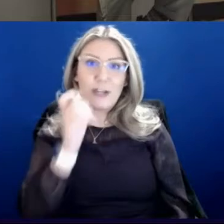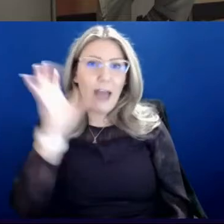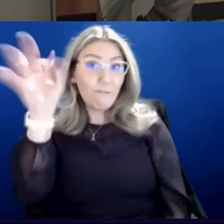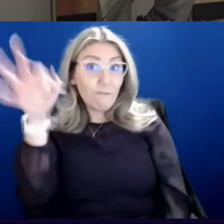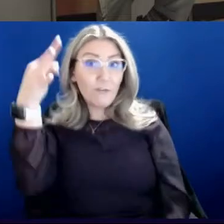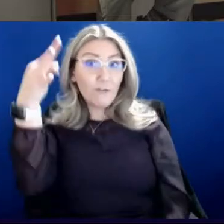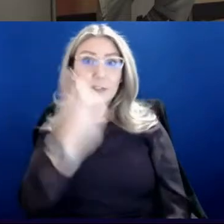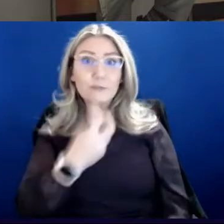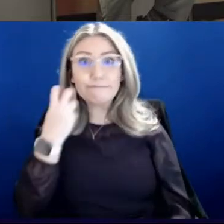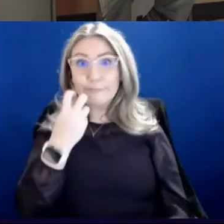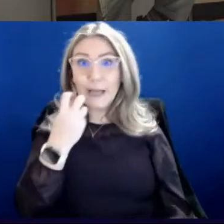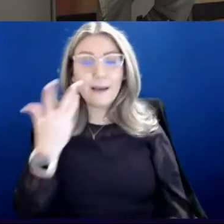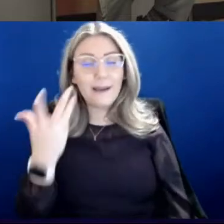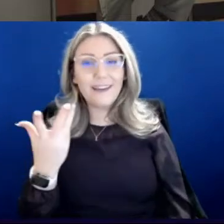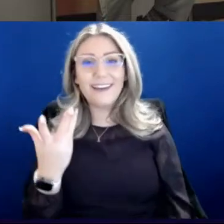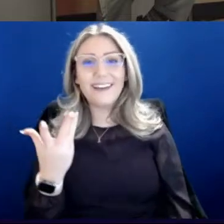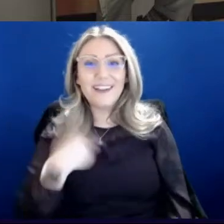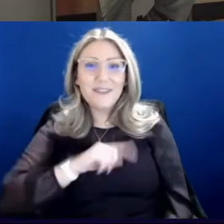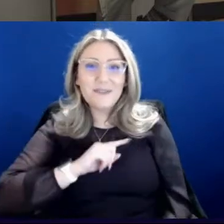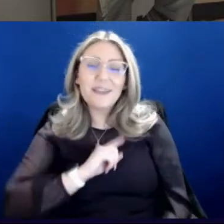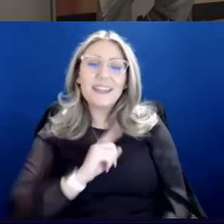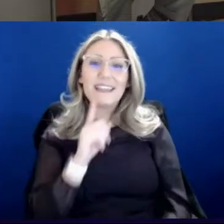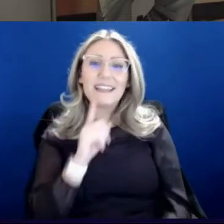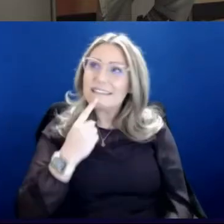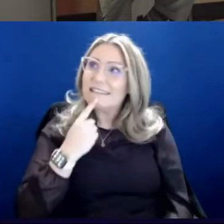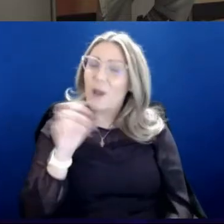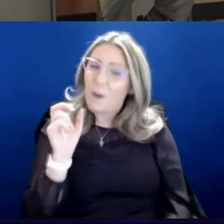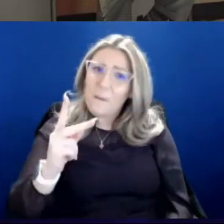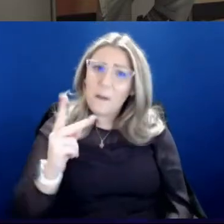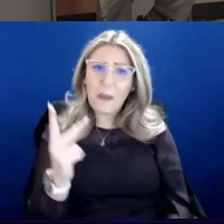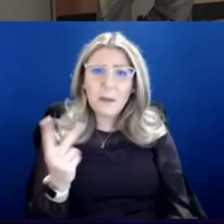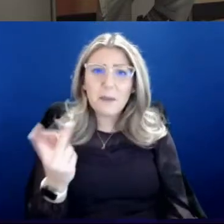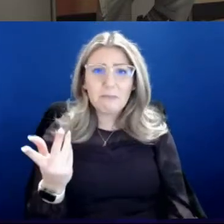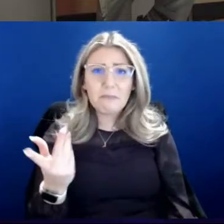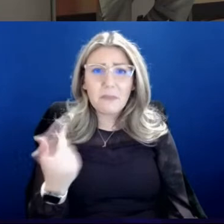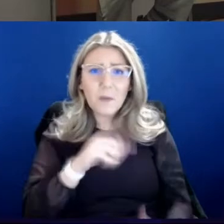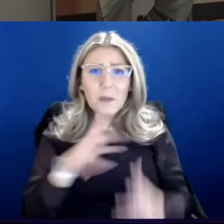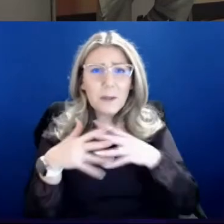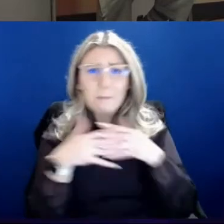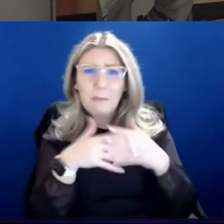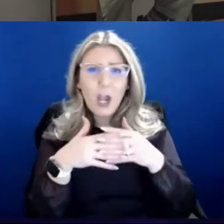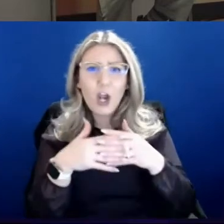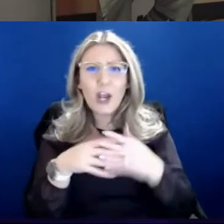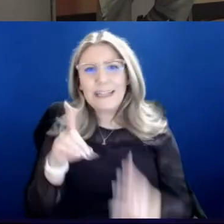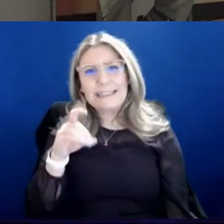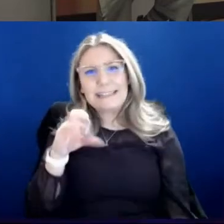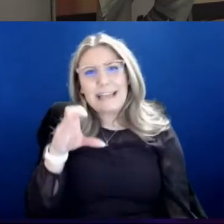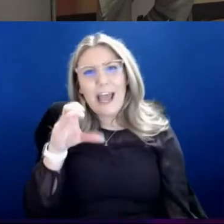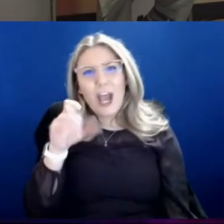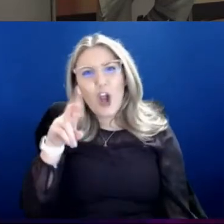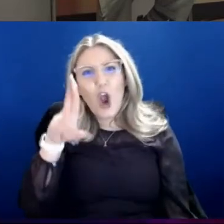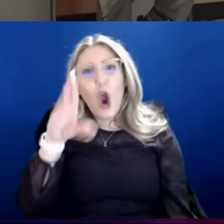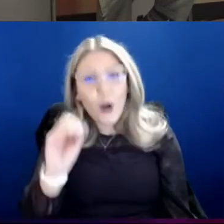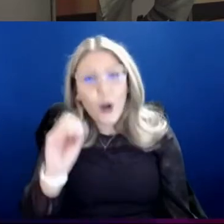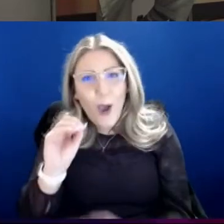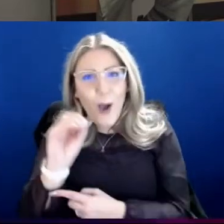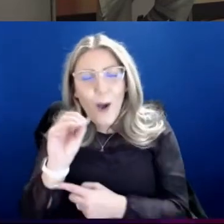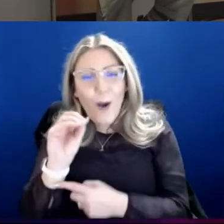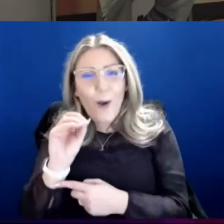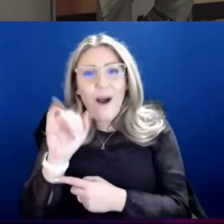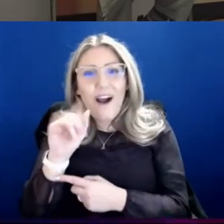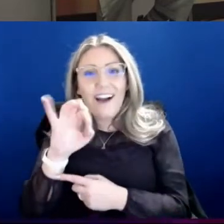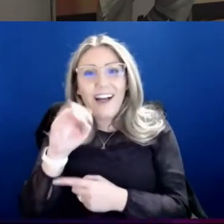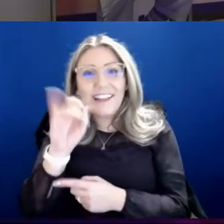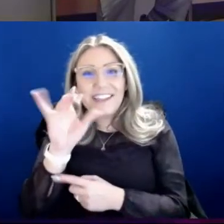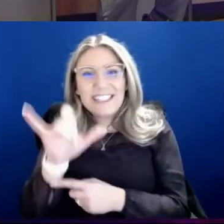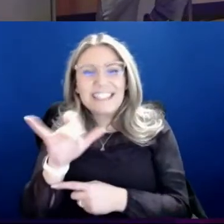so we said, okay, well, we're America. It's cardio-oncology. Yeah. That's the way it is. So and there you go. So it's